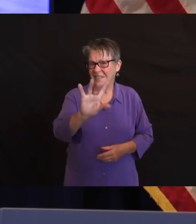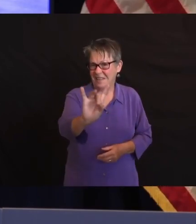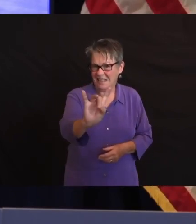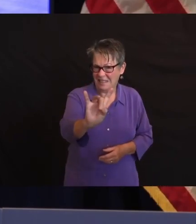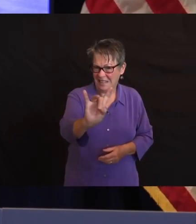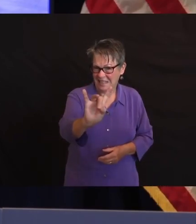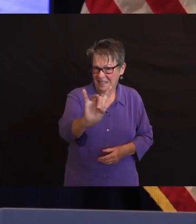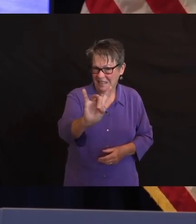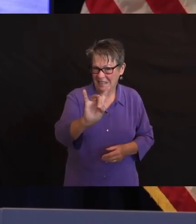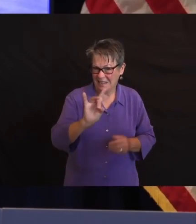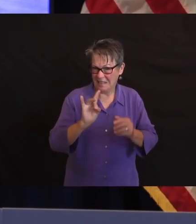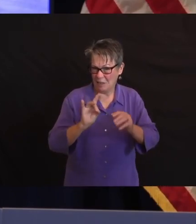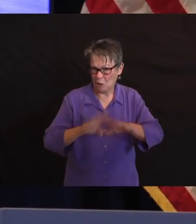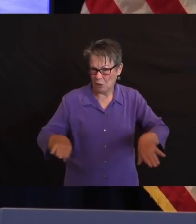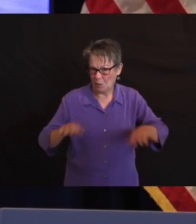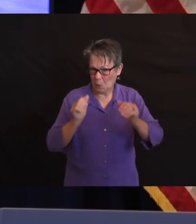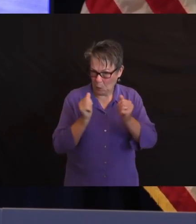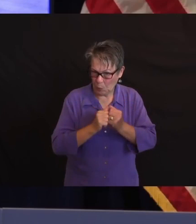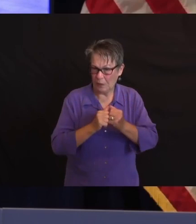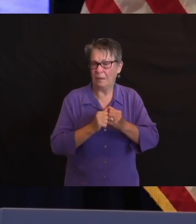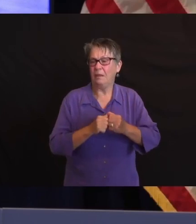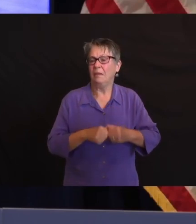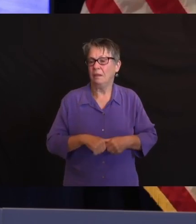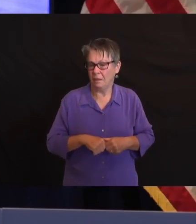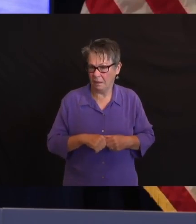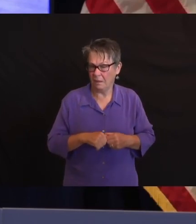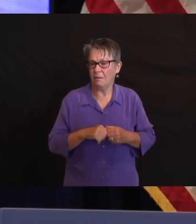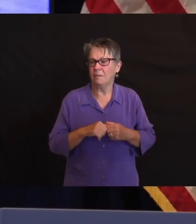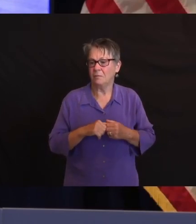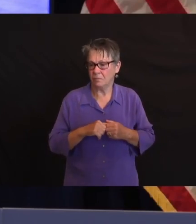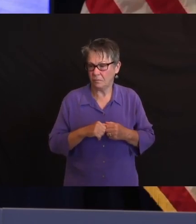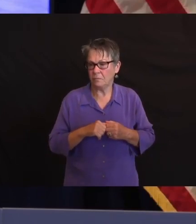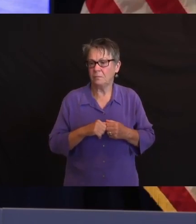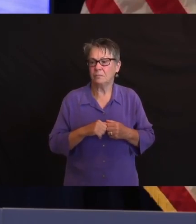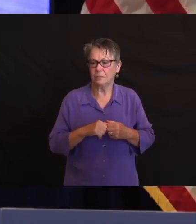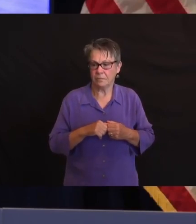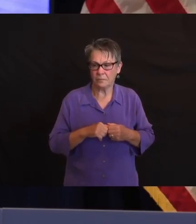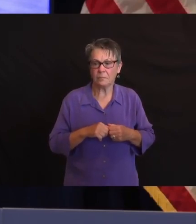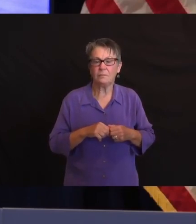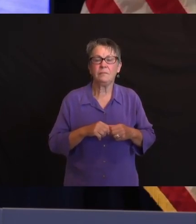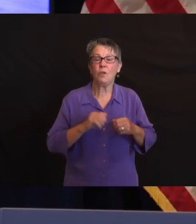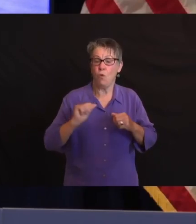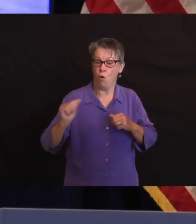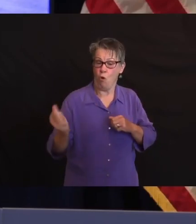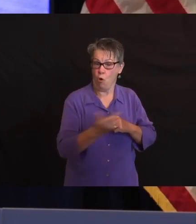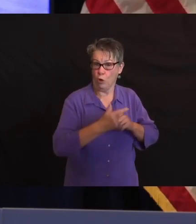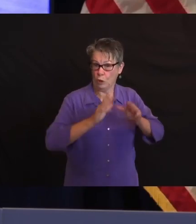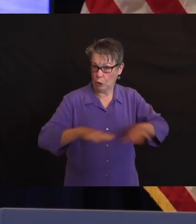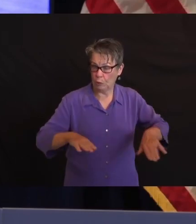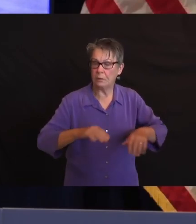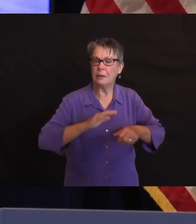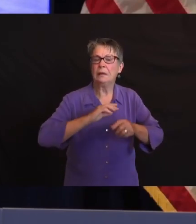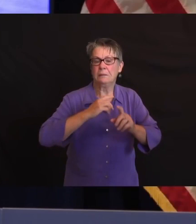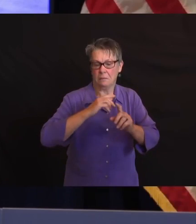active COVID-19 infection or have antibody tests that are positive to a COVID-19 exposure.